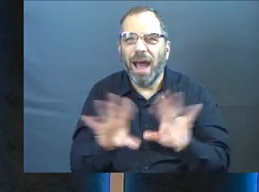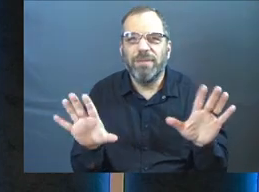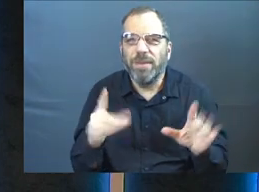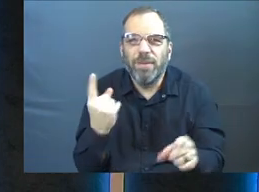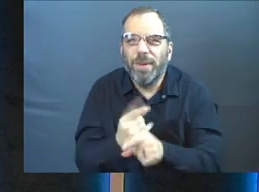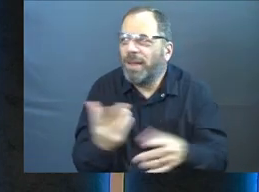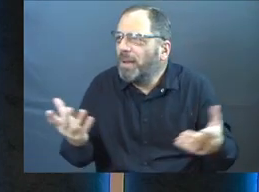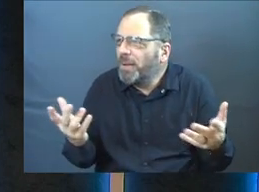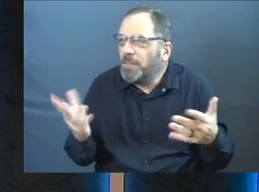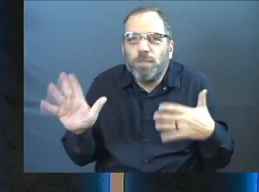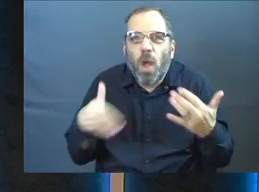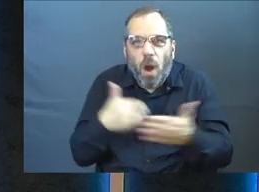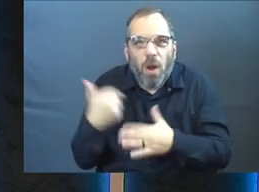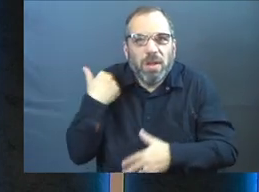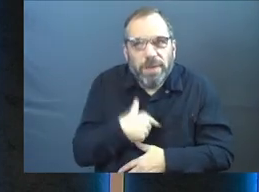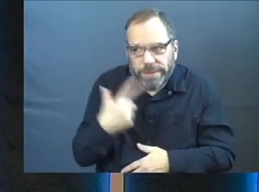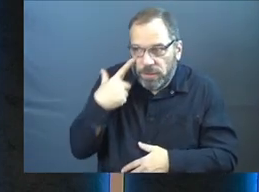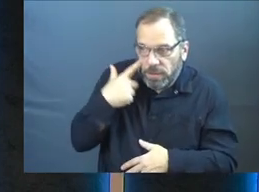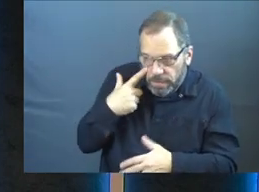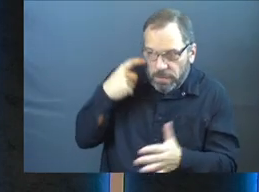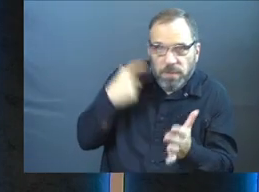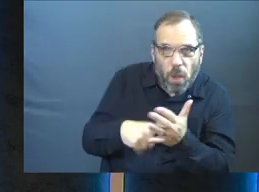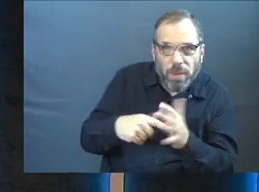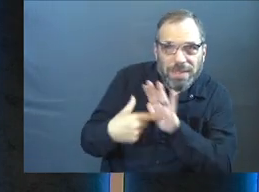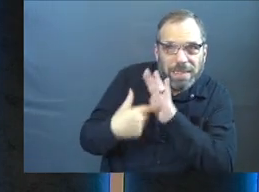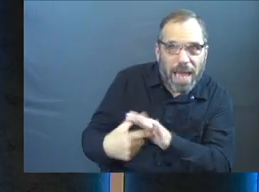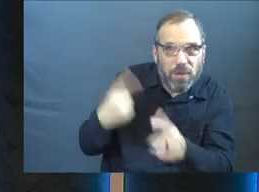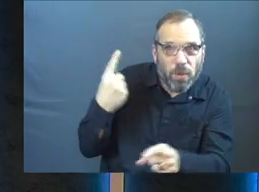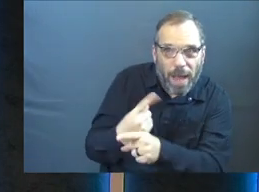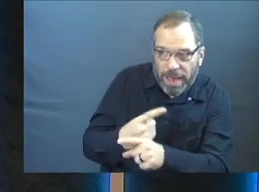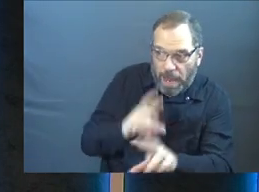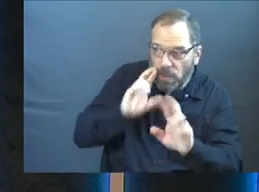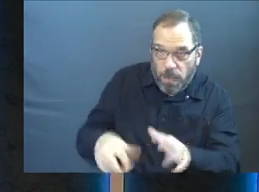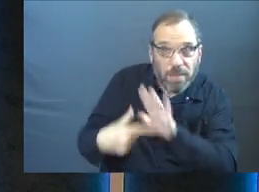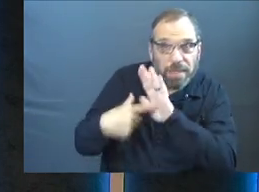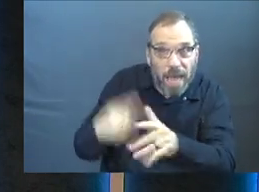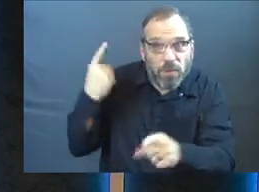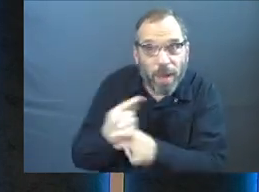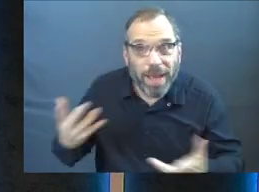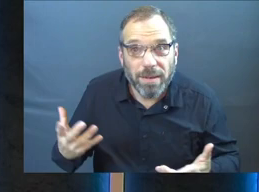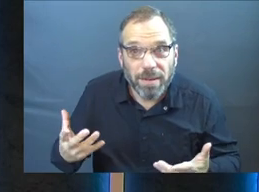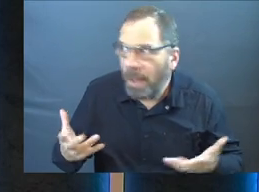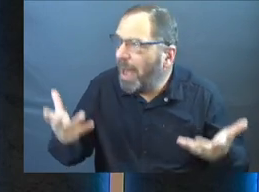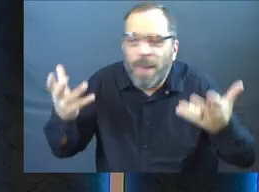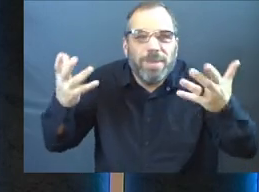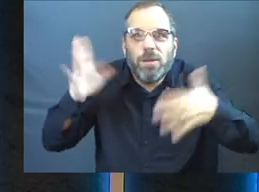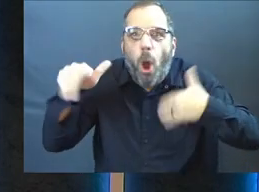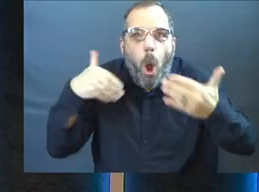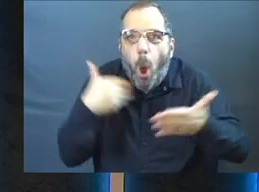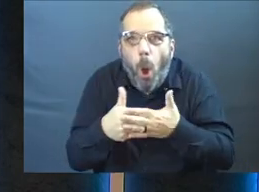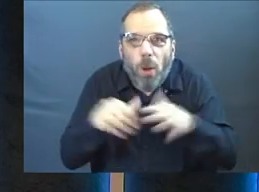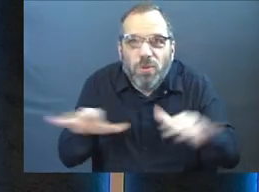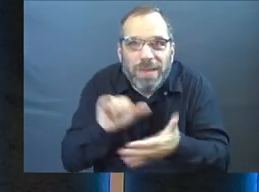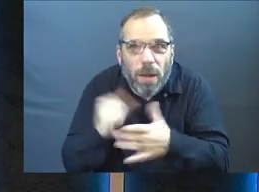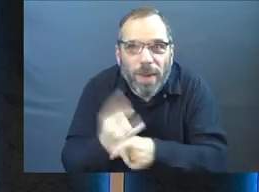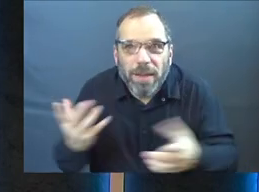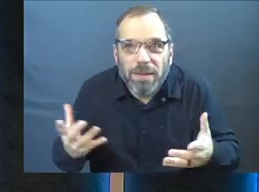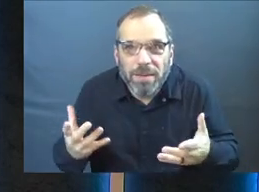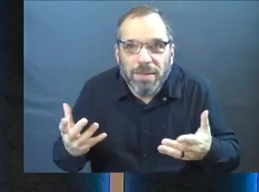Like, all of us should see the signs, and we should all respond to the signs. right? Like, everybody does that,